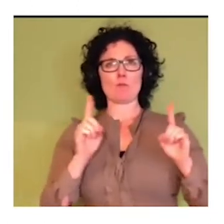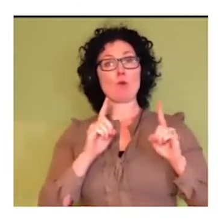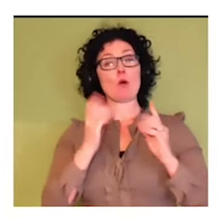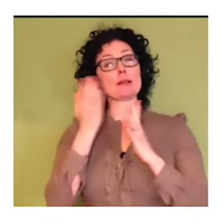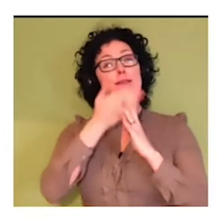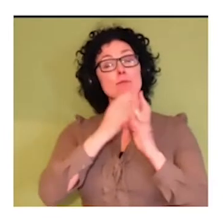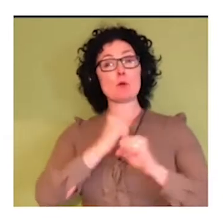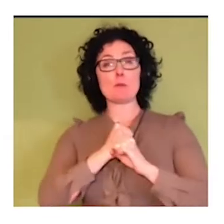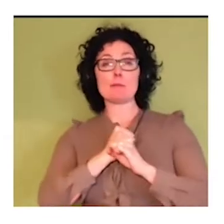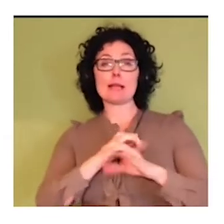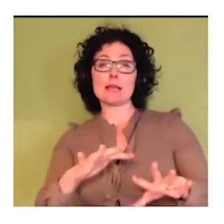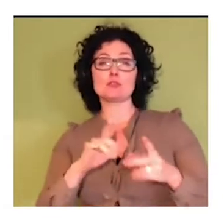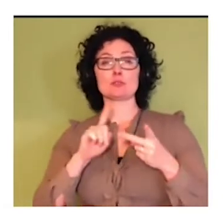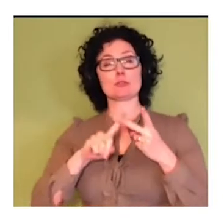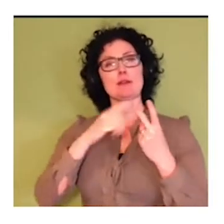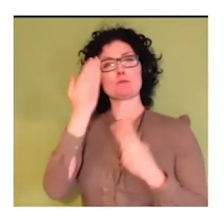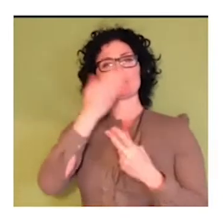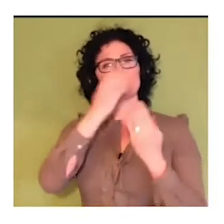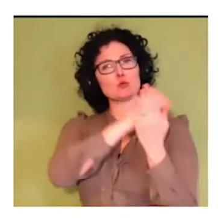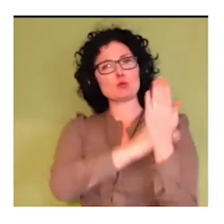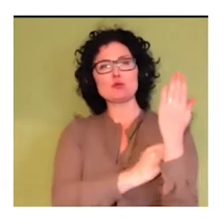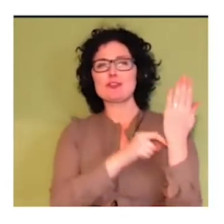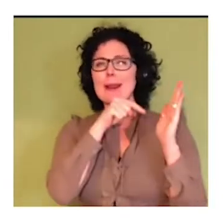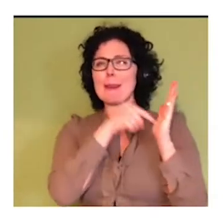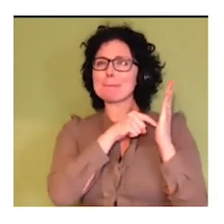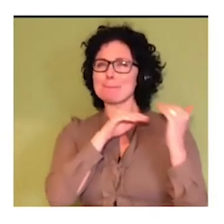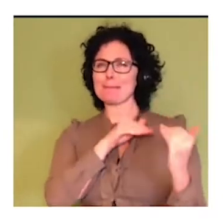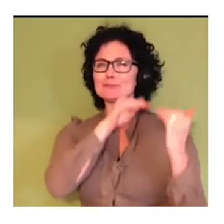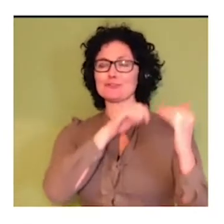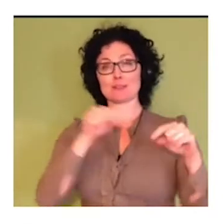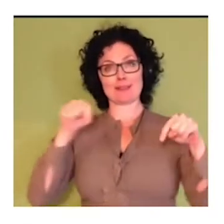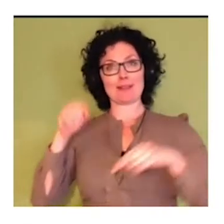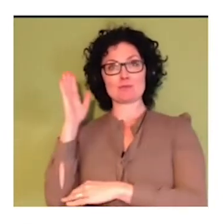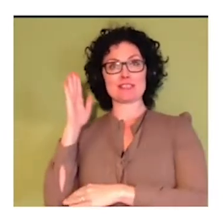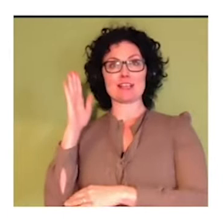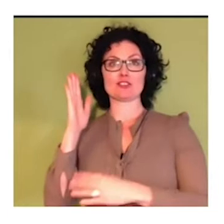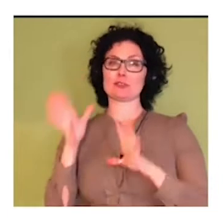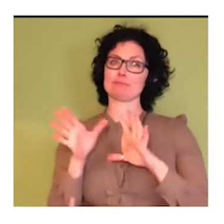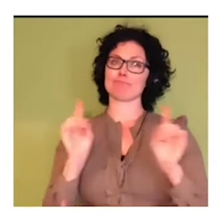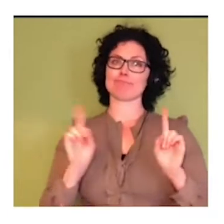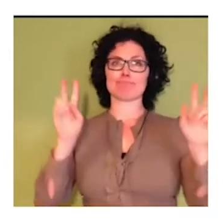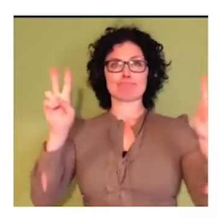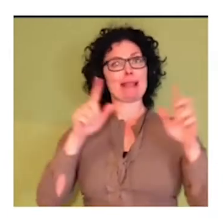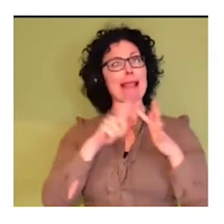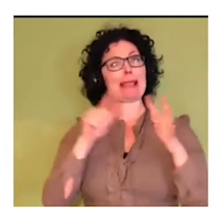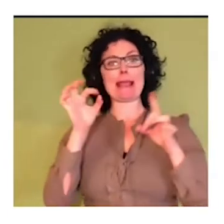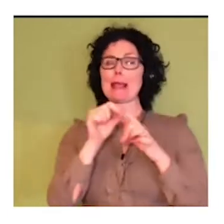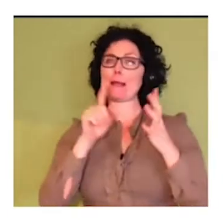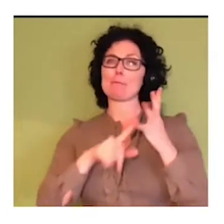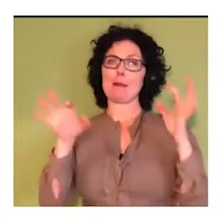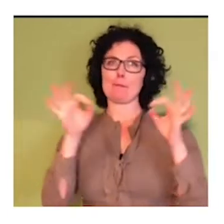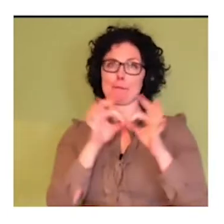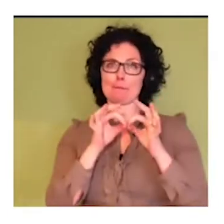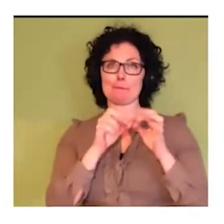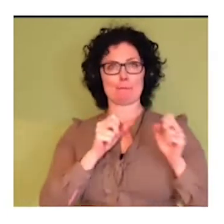and curriculum materials. This presentation is all about EPUB, the format developed by the publishing industry